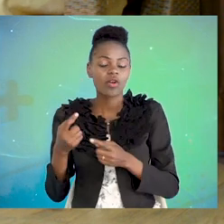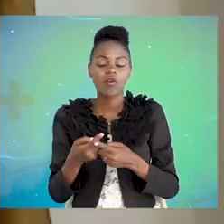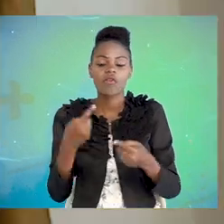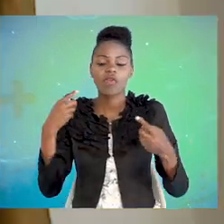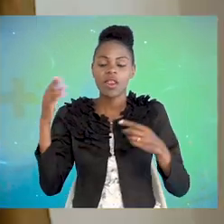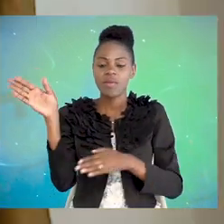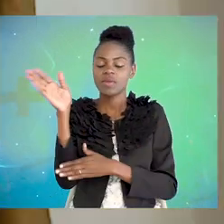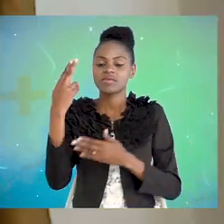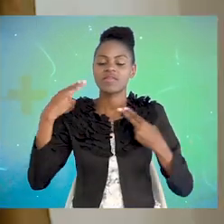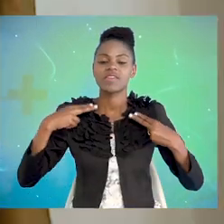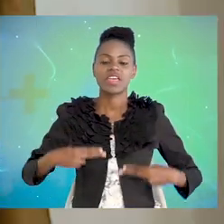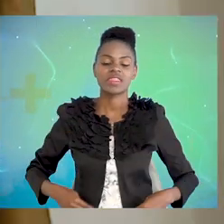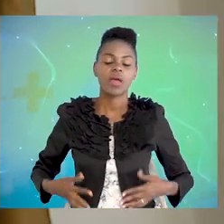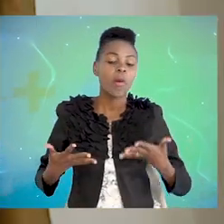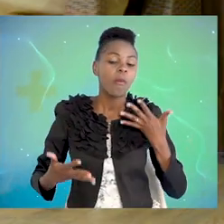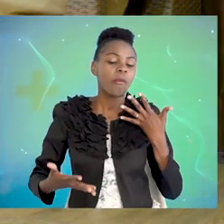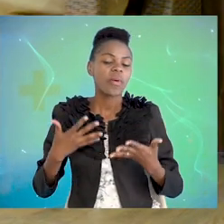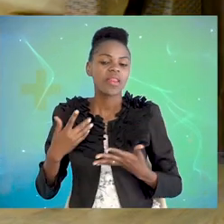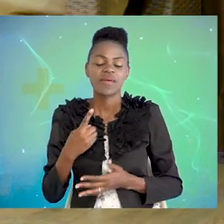of Health.